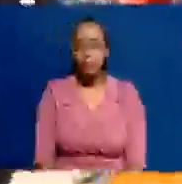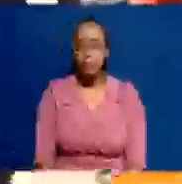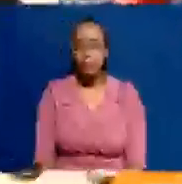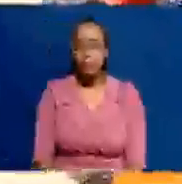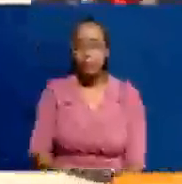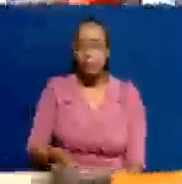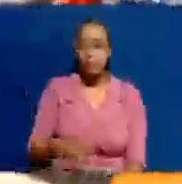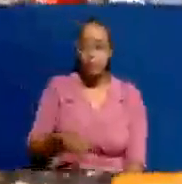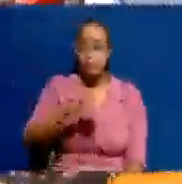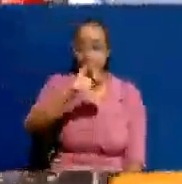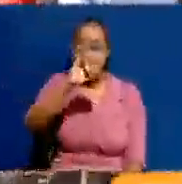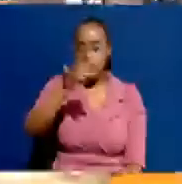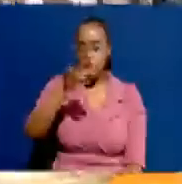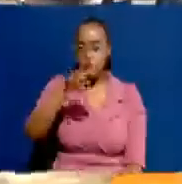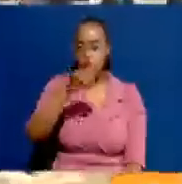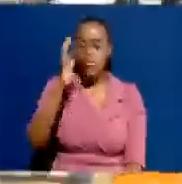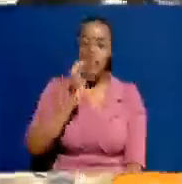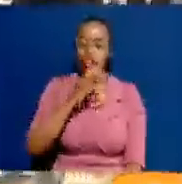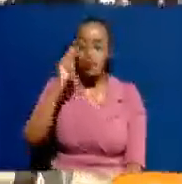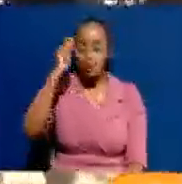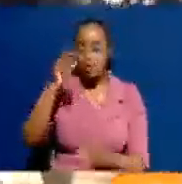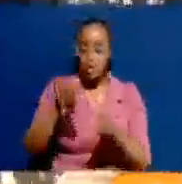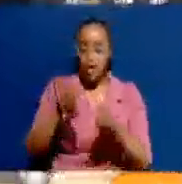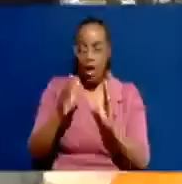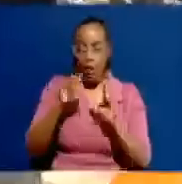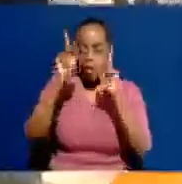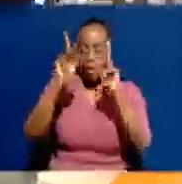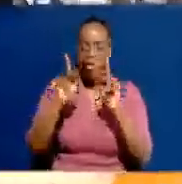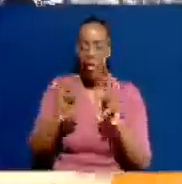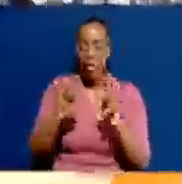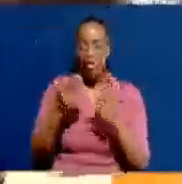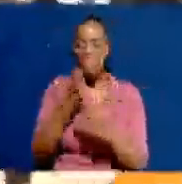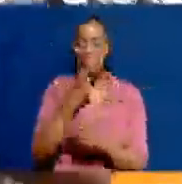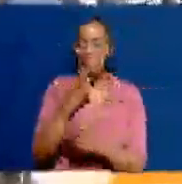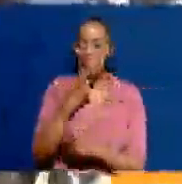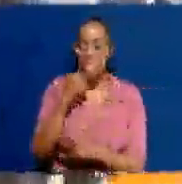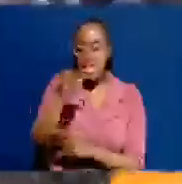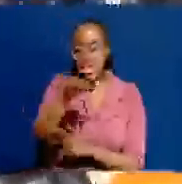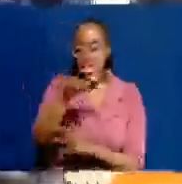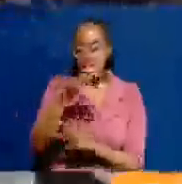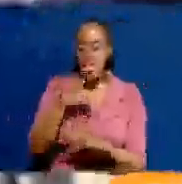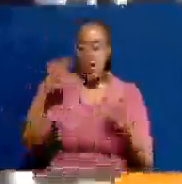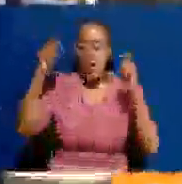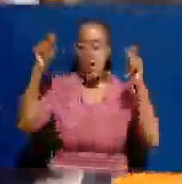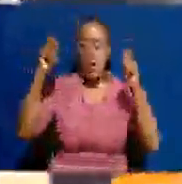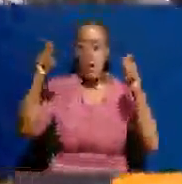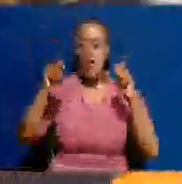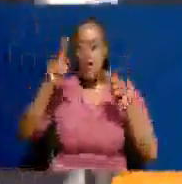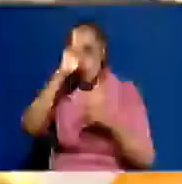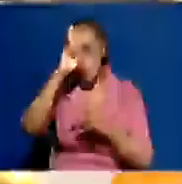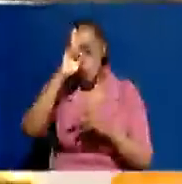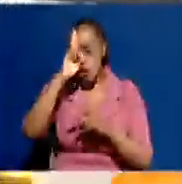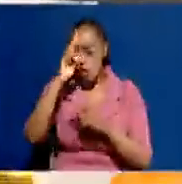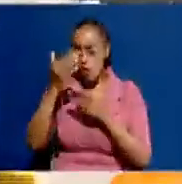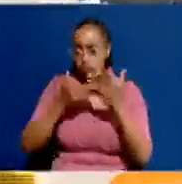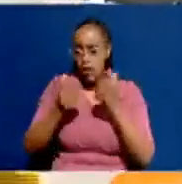The Jomo Kenyatta Highway in Kisumu was a battlefield for the better part of Tuesday morning as police